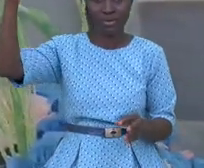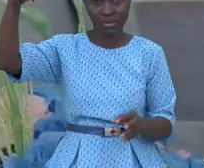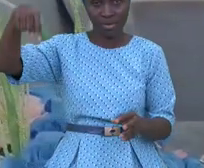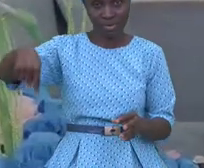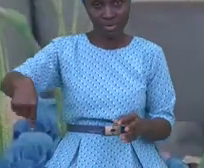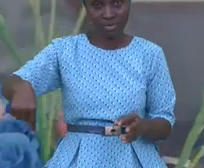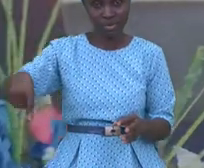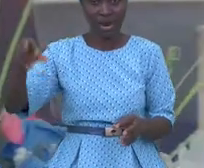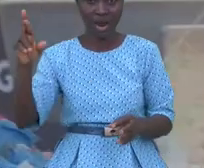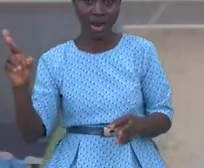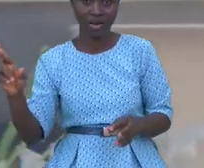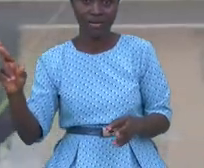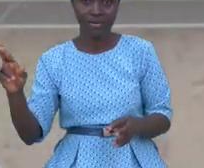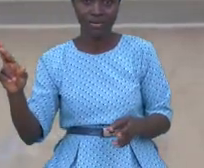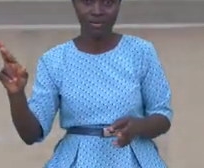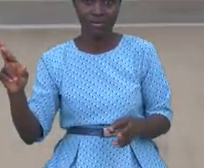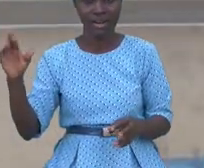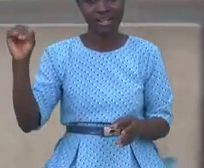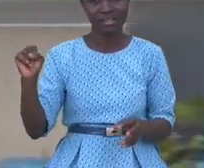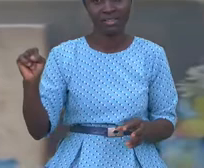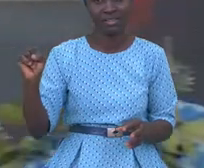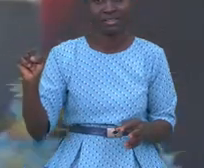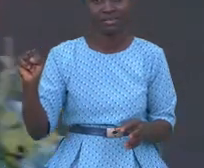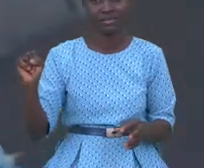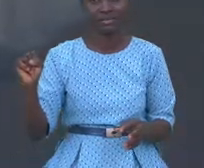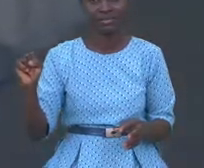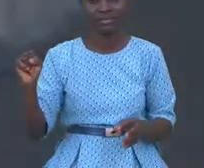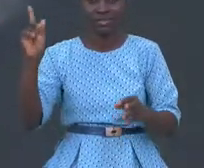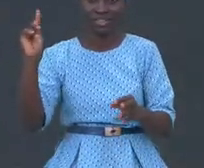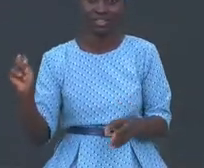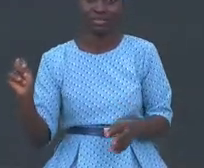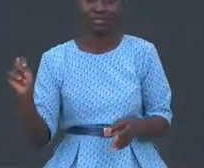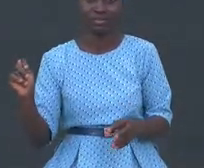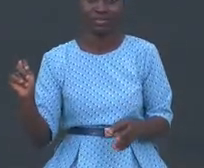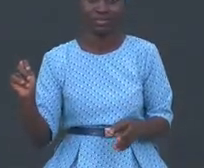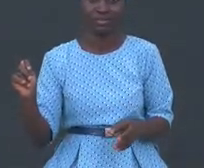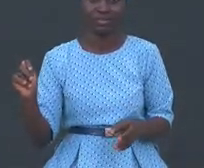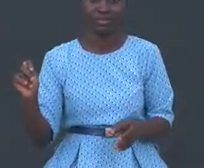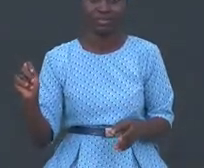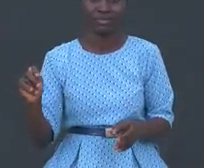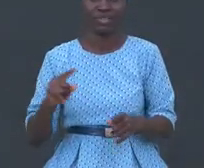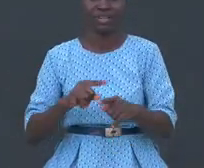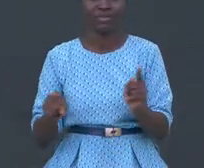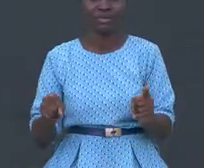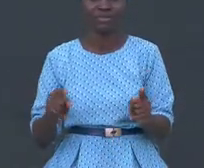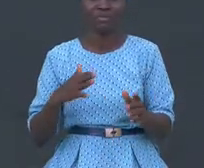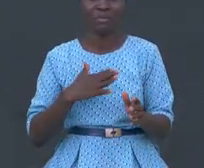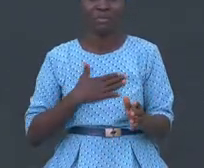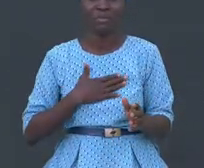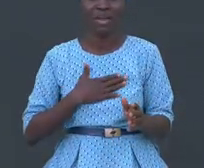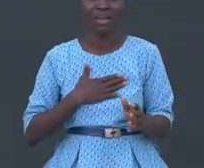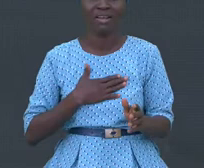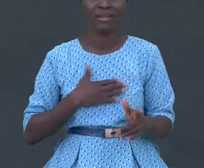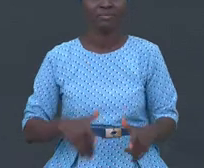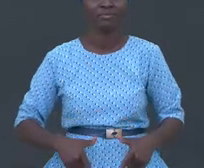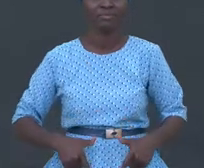Q, R, S, T. But my life will not